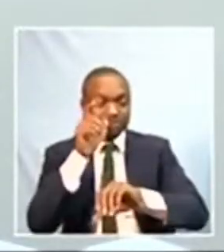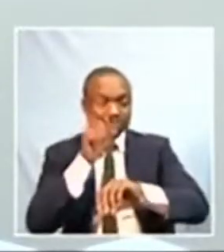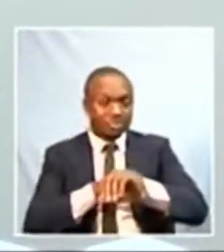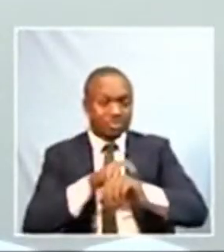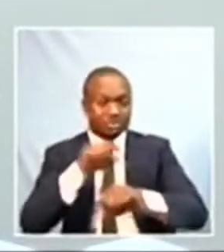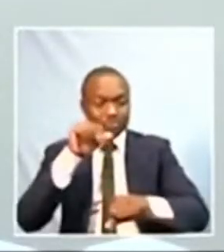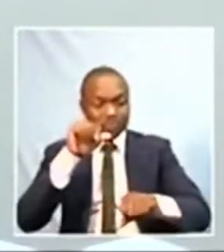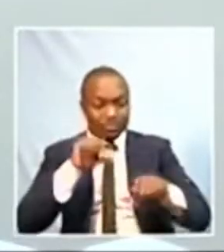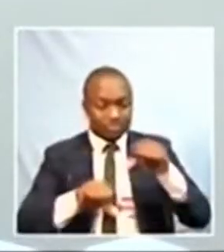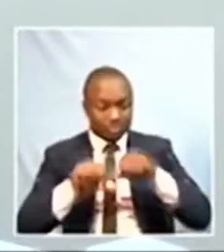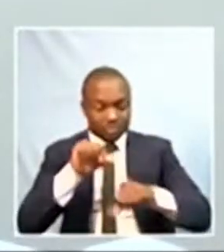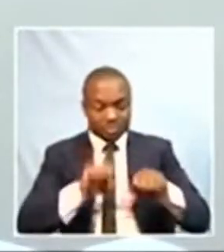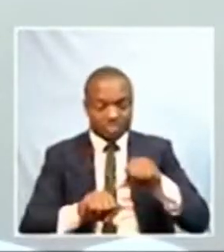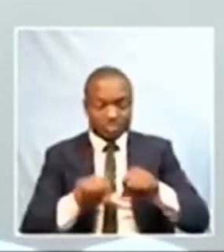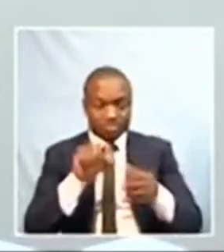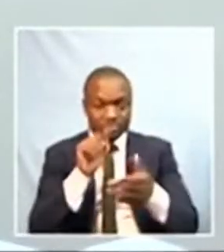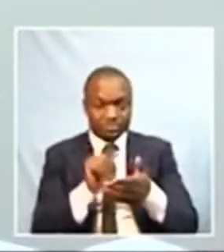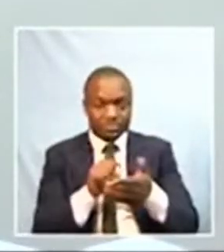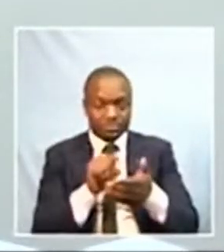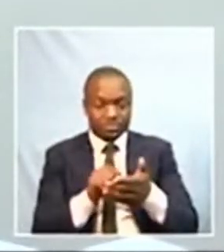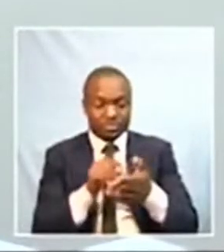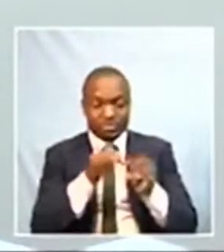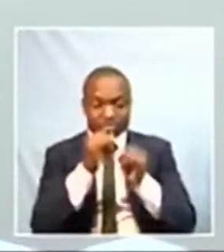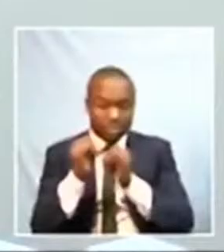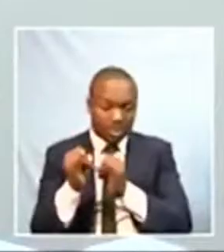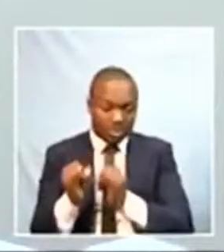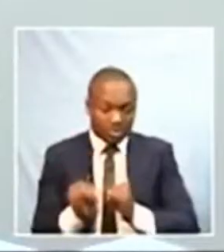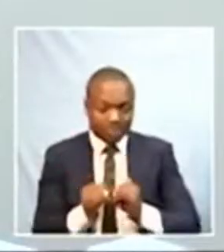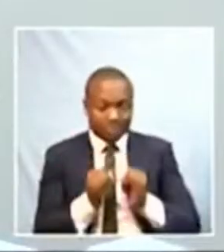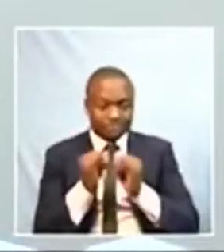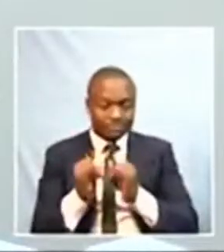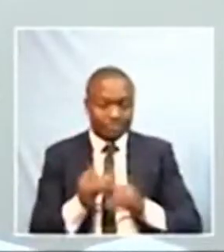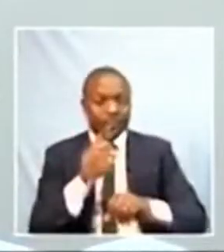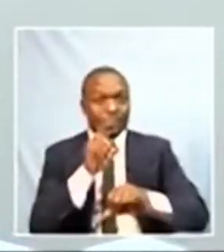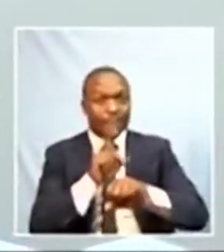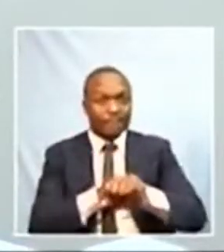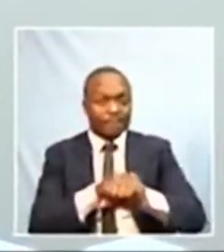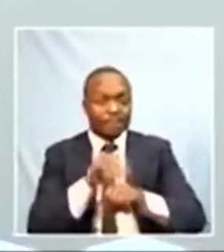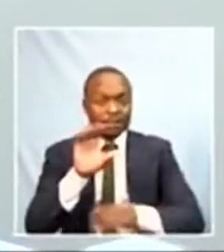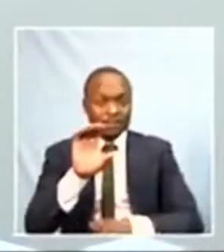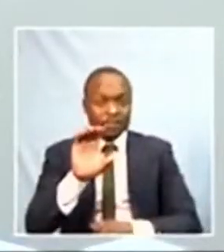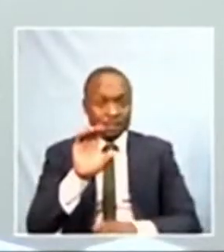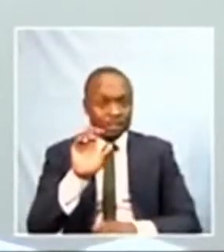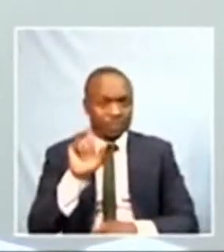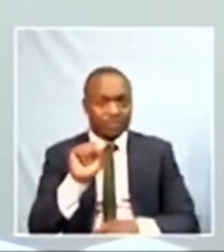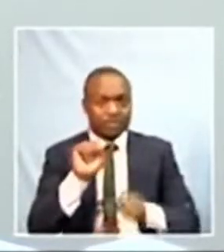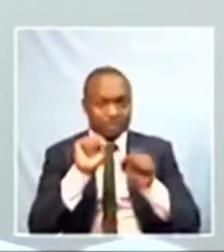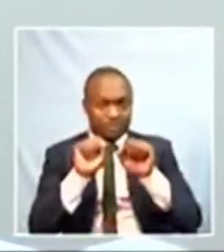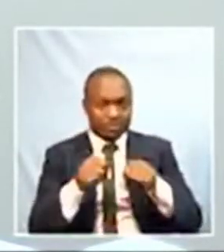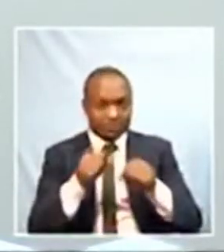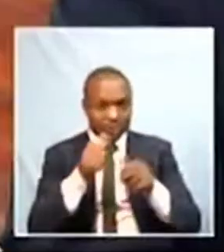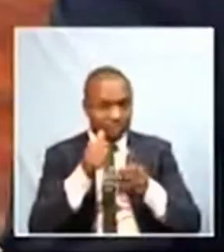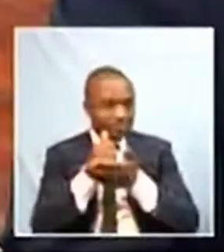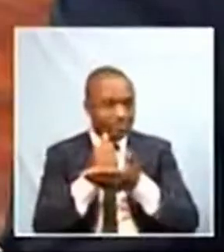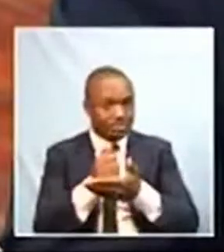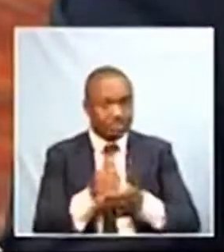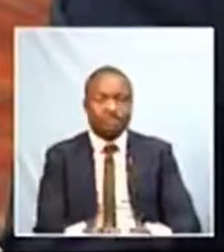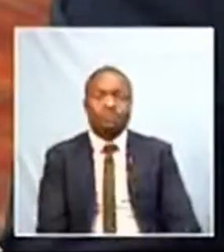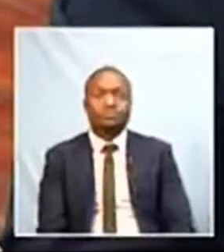time of this audit or implementation period. So CS, you can help.